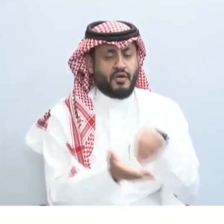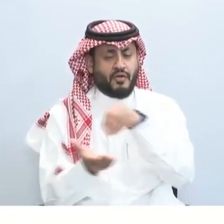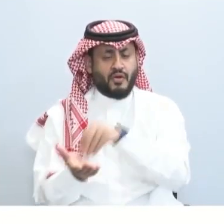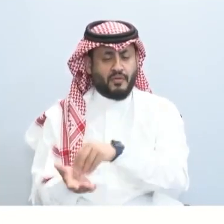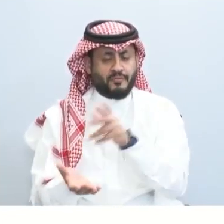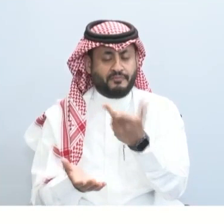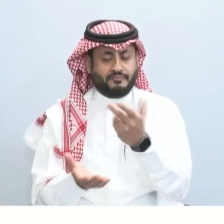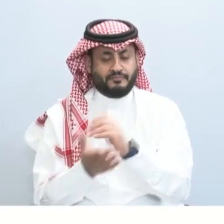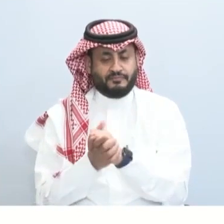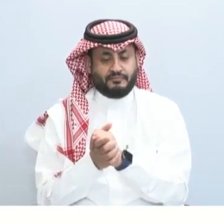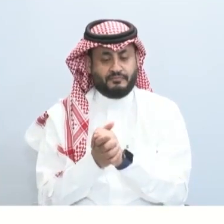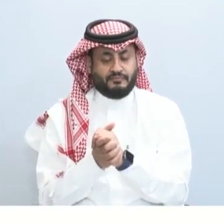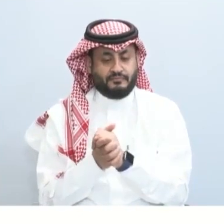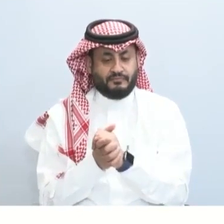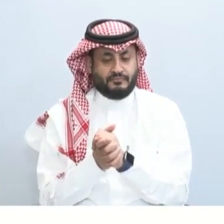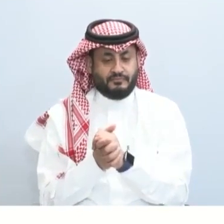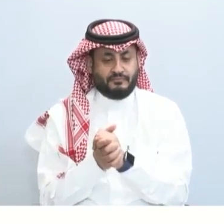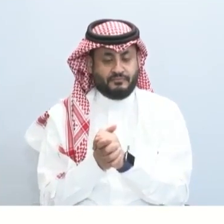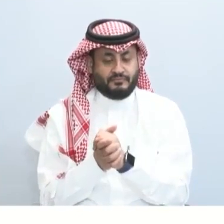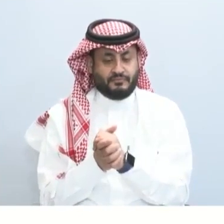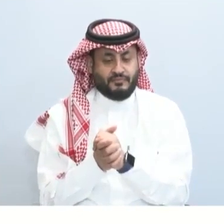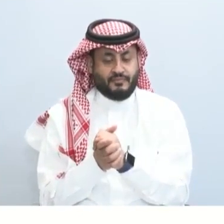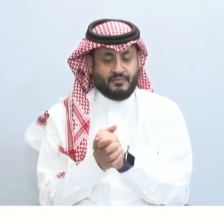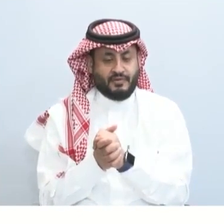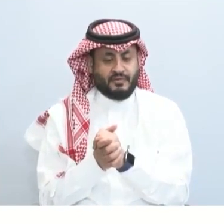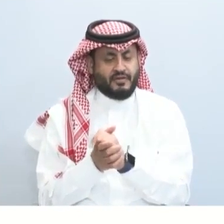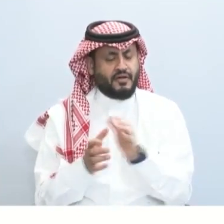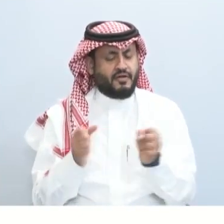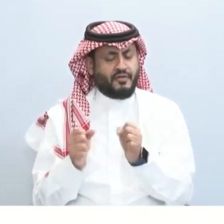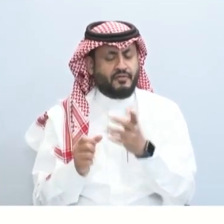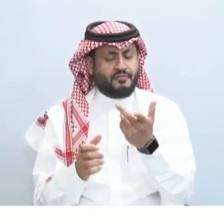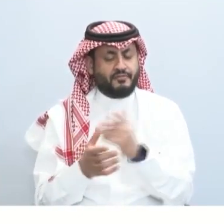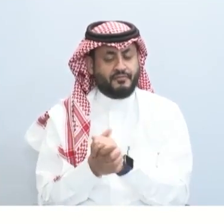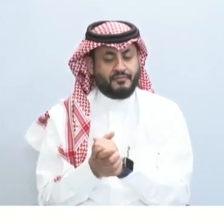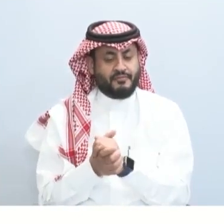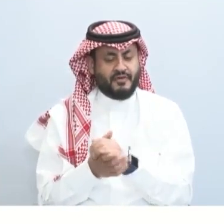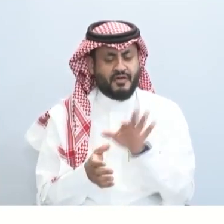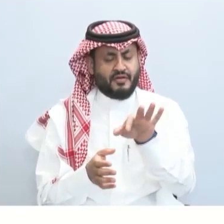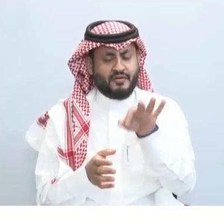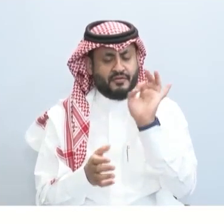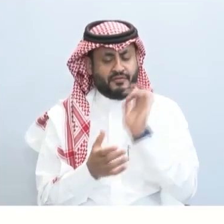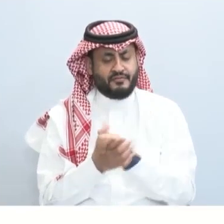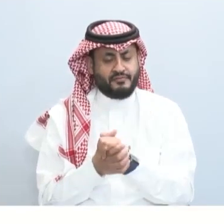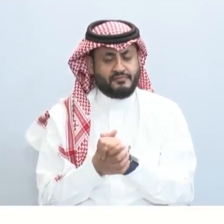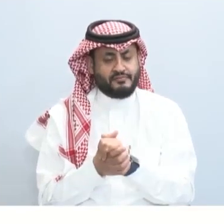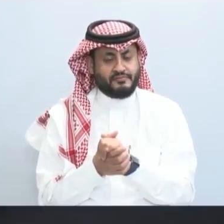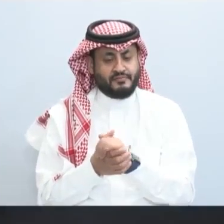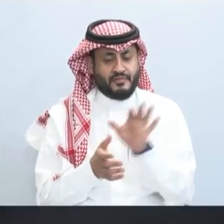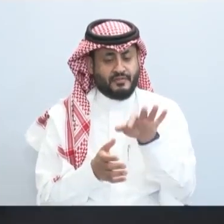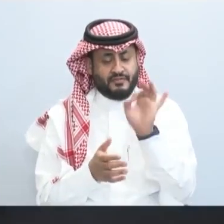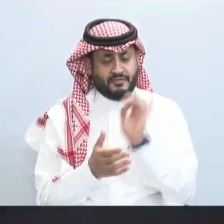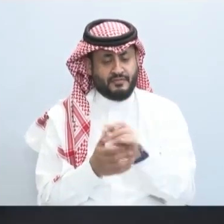going? Where are you going? So here how we play this game is to choose to answer this